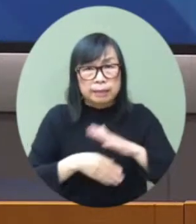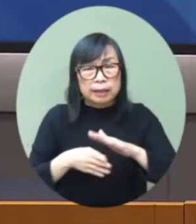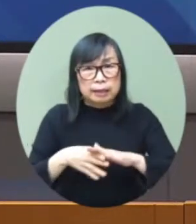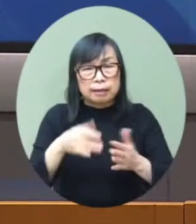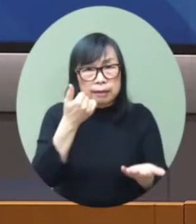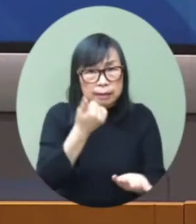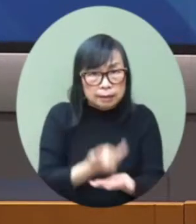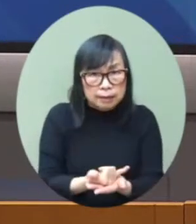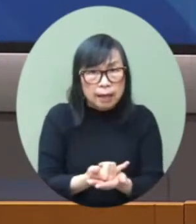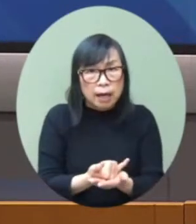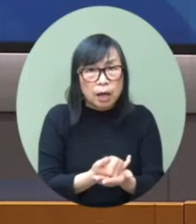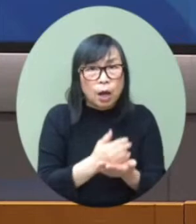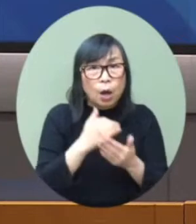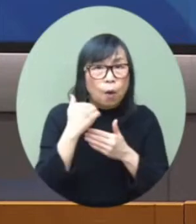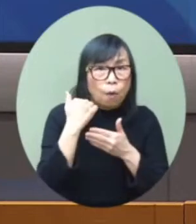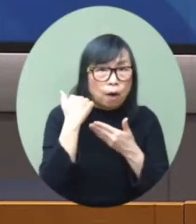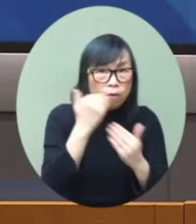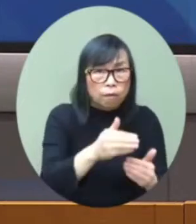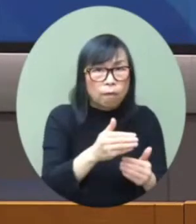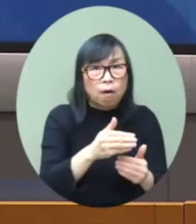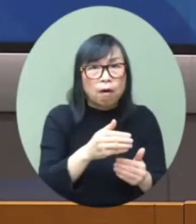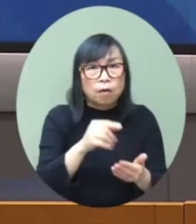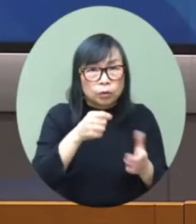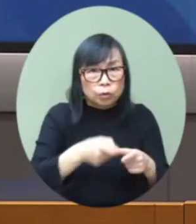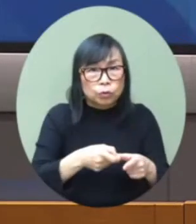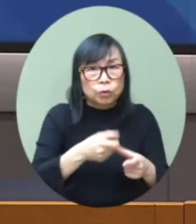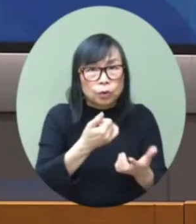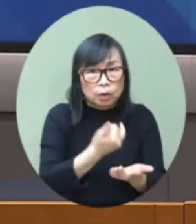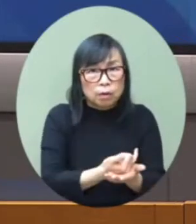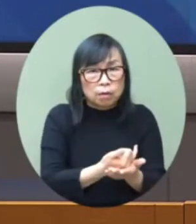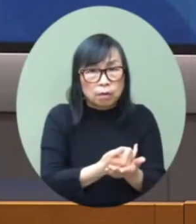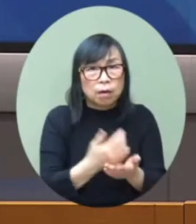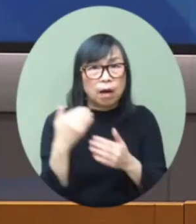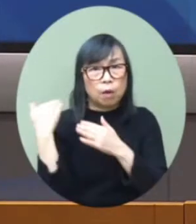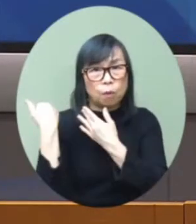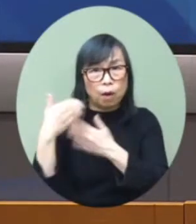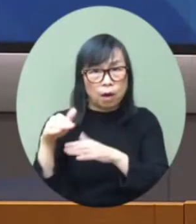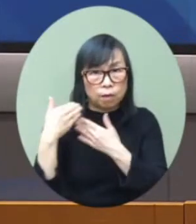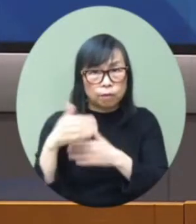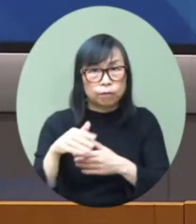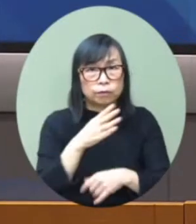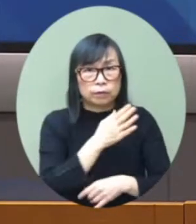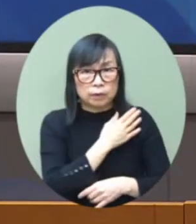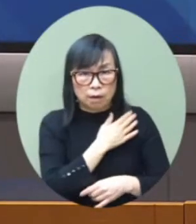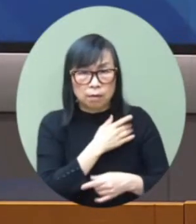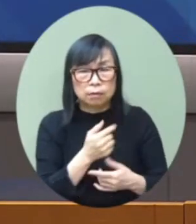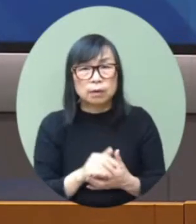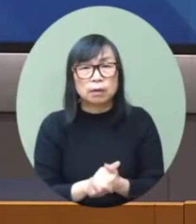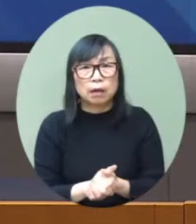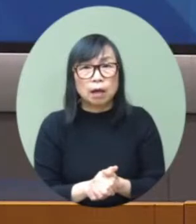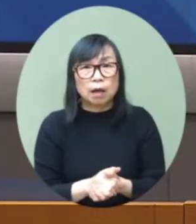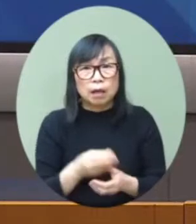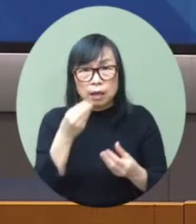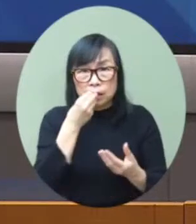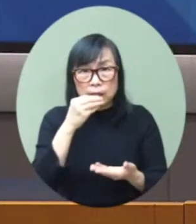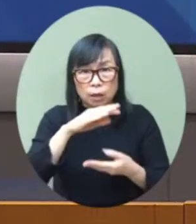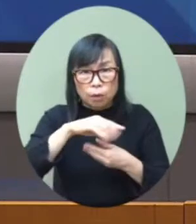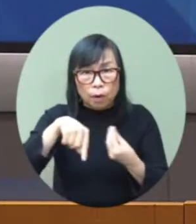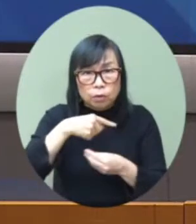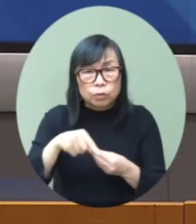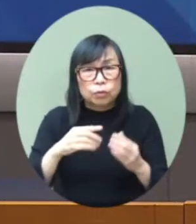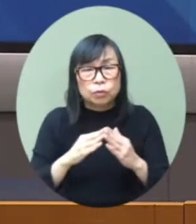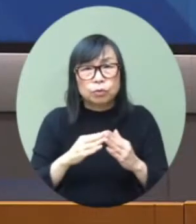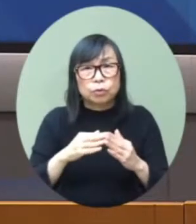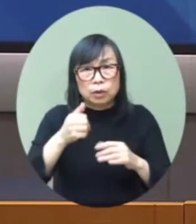What we do is that we will transport bodies from the A&E department to public mortuaries.